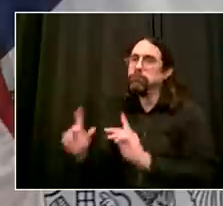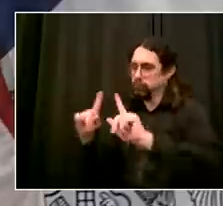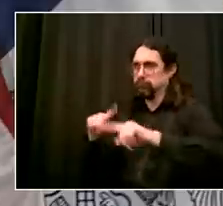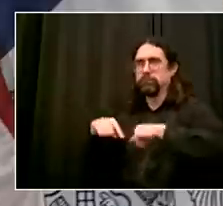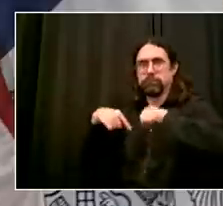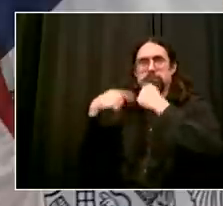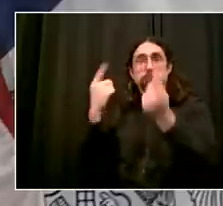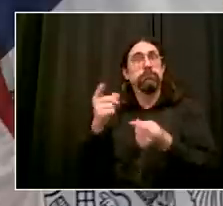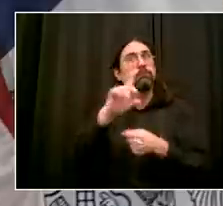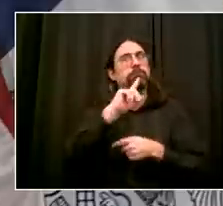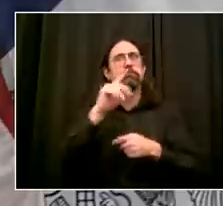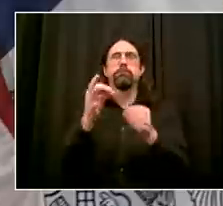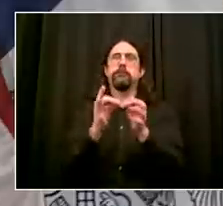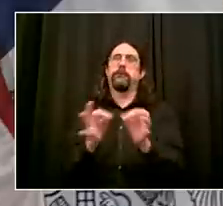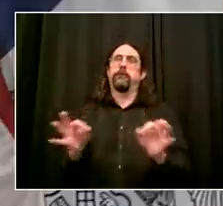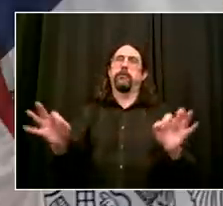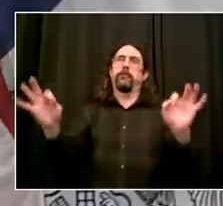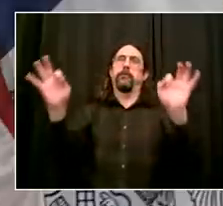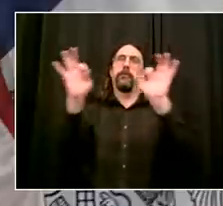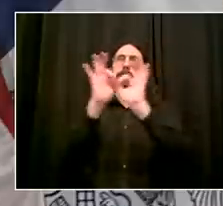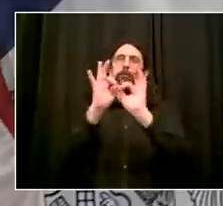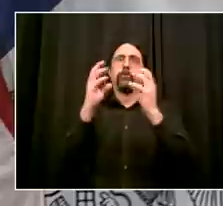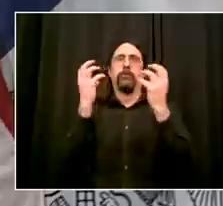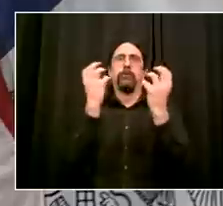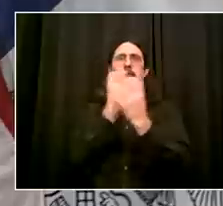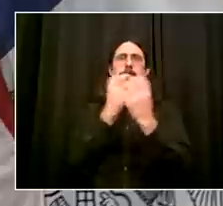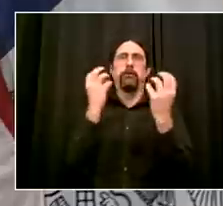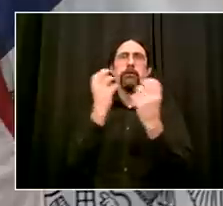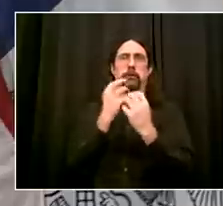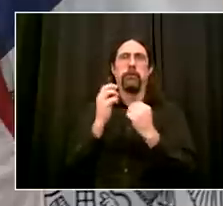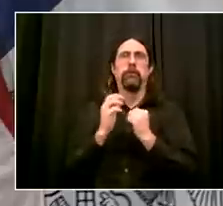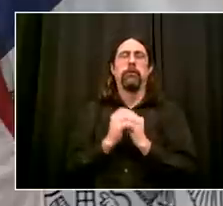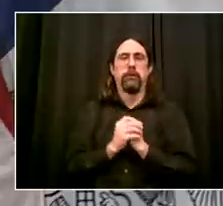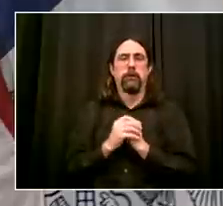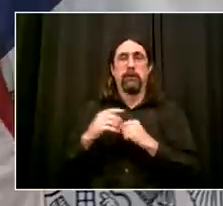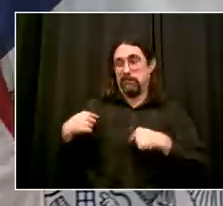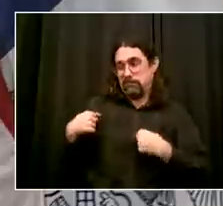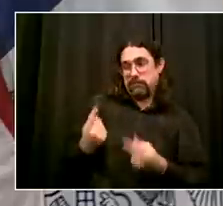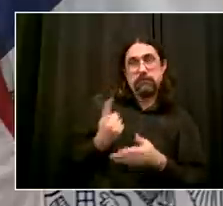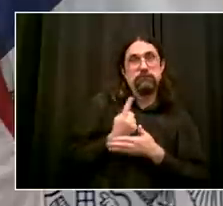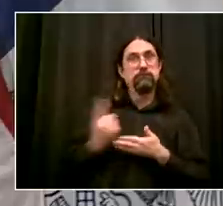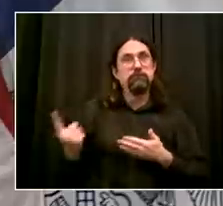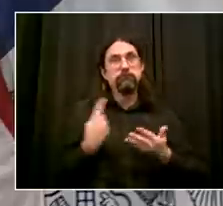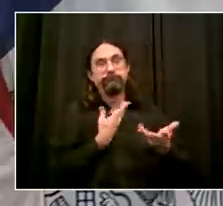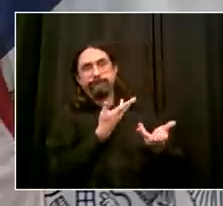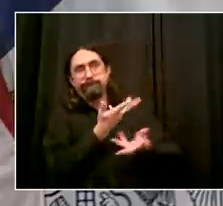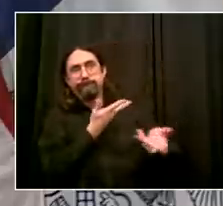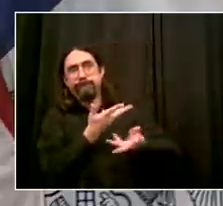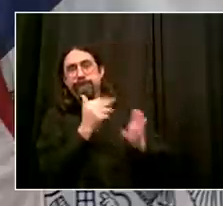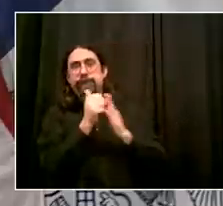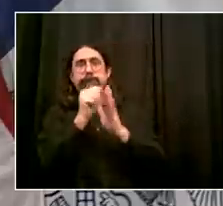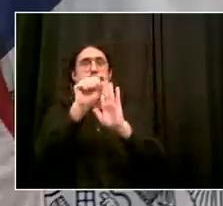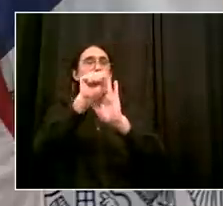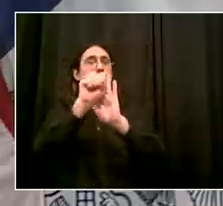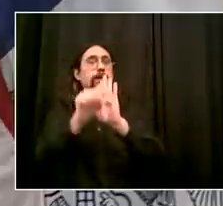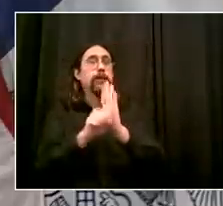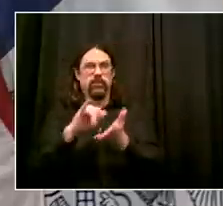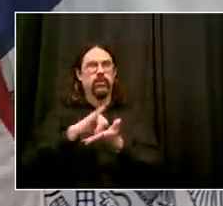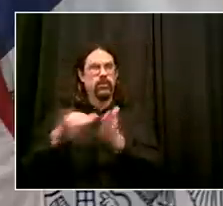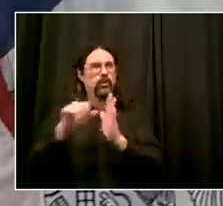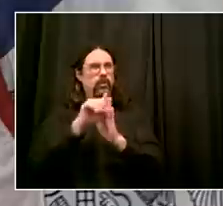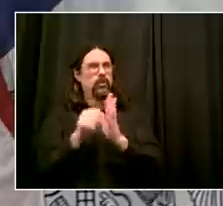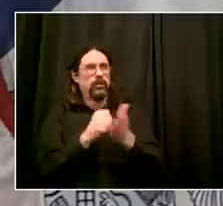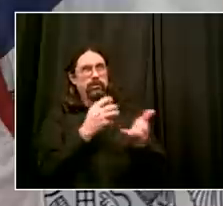on with the state. But the city, the public hospitals, H&H have been preparing now for many weeks for